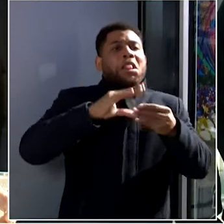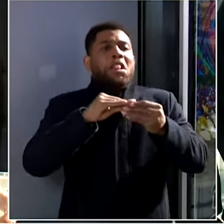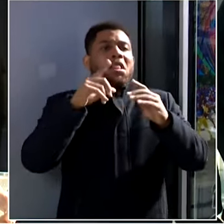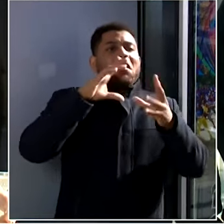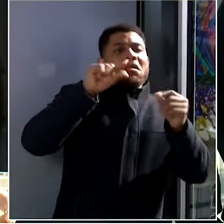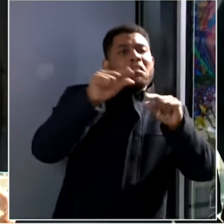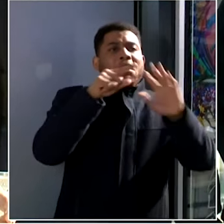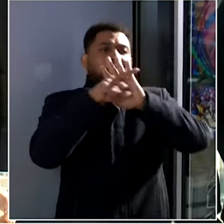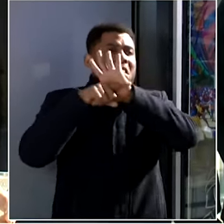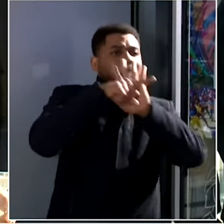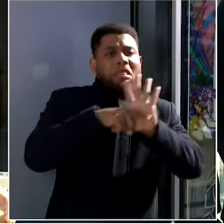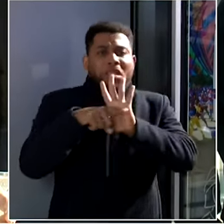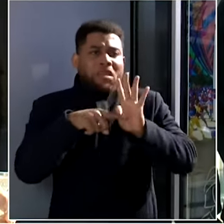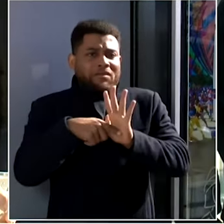use